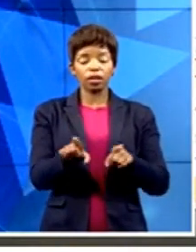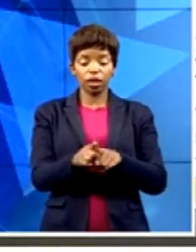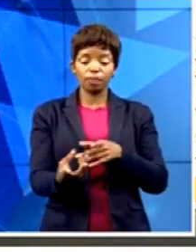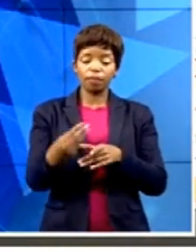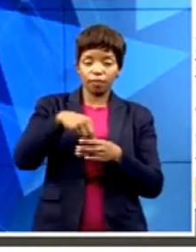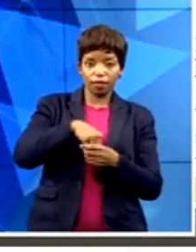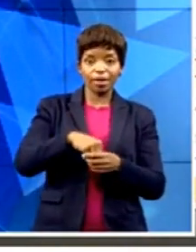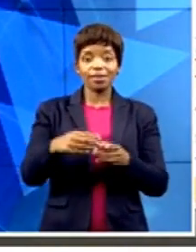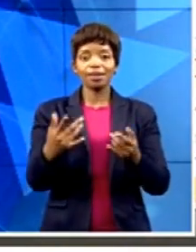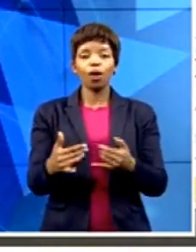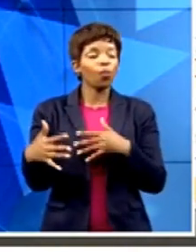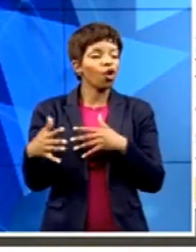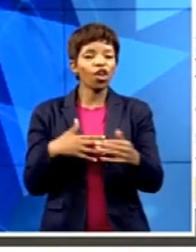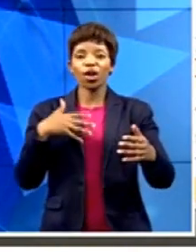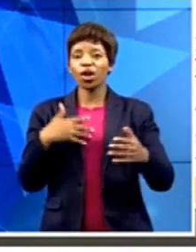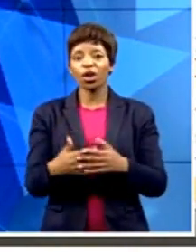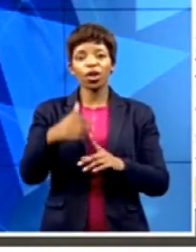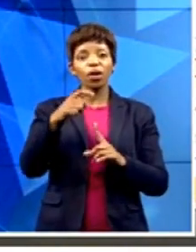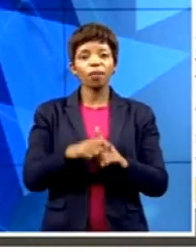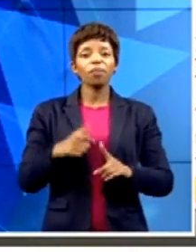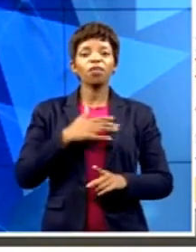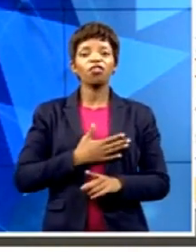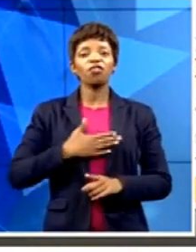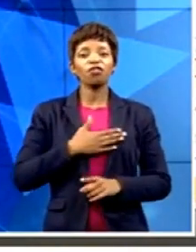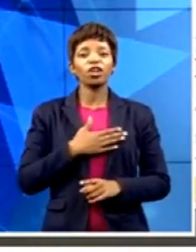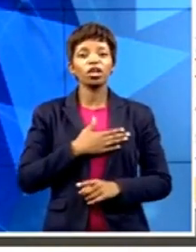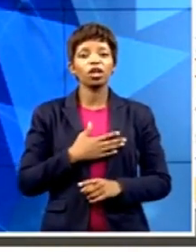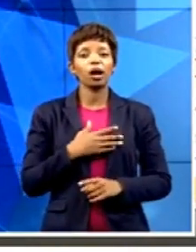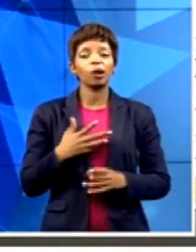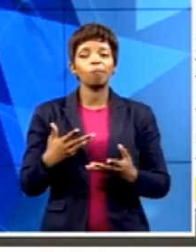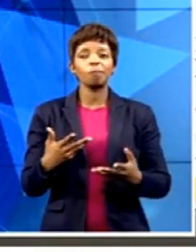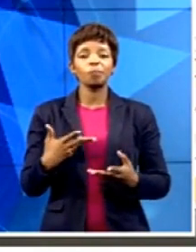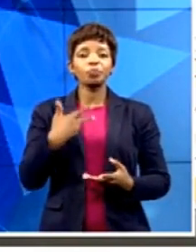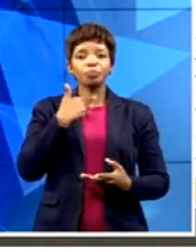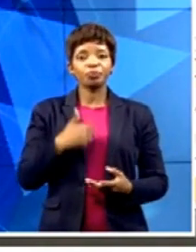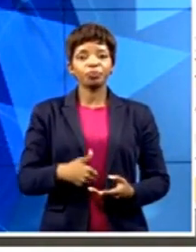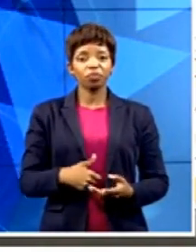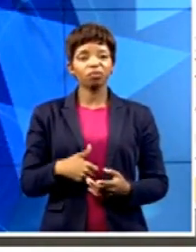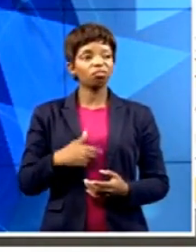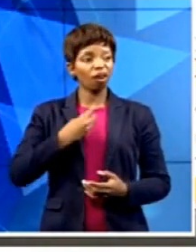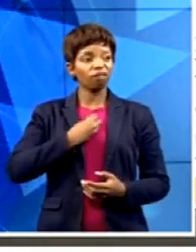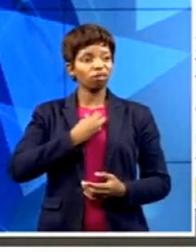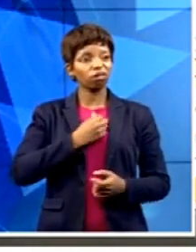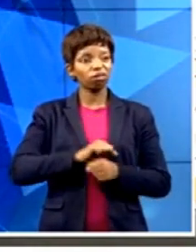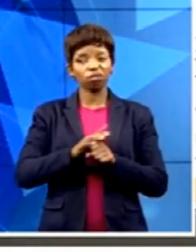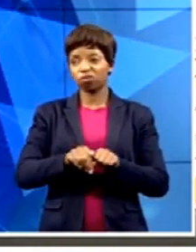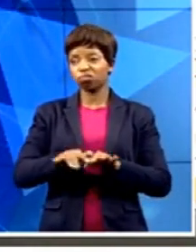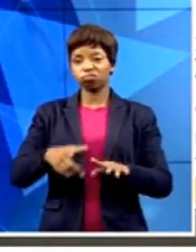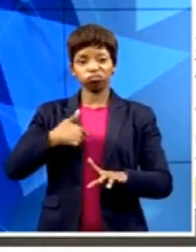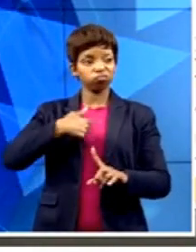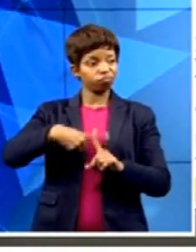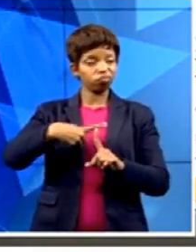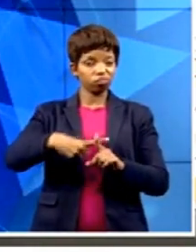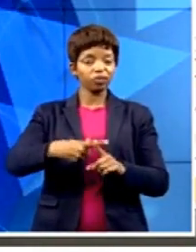they might be COVID-19 positive to come through to these areas, through to the